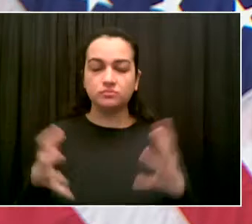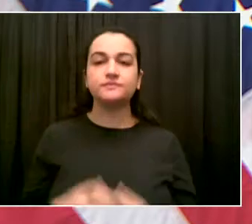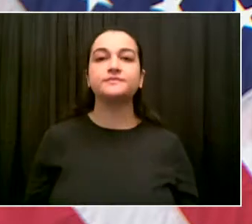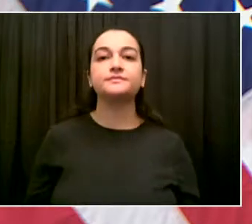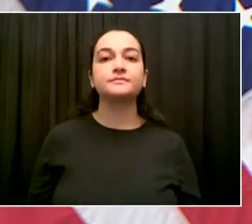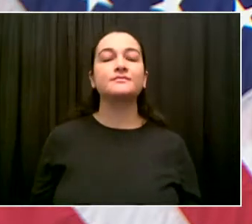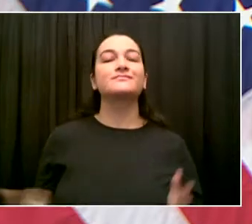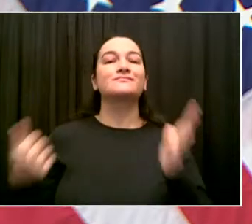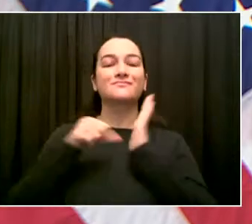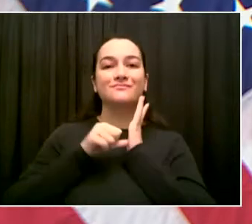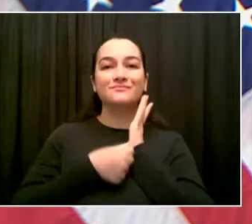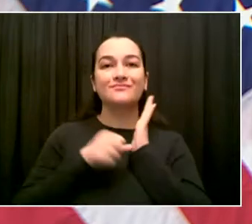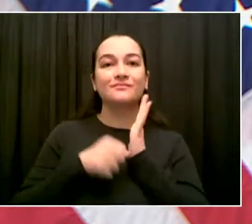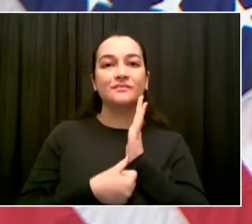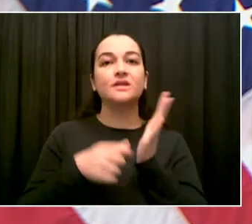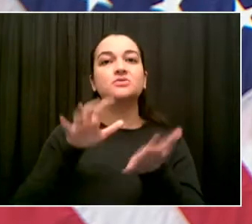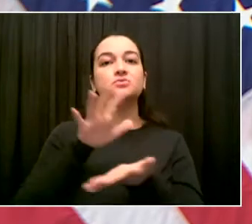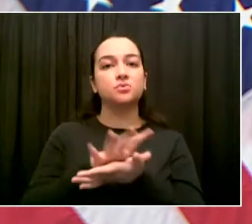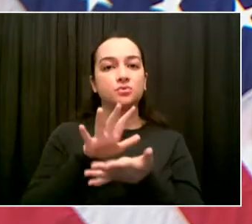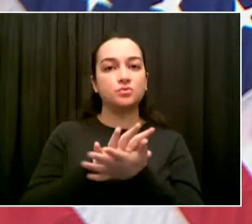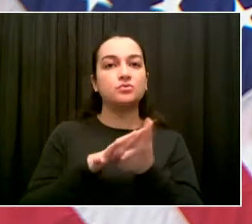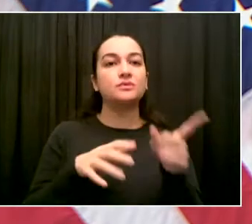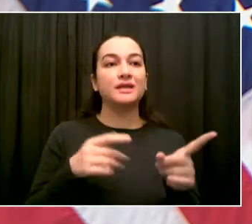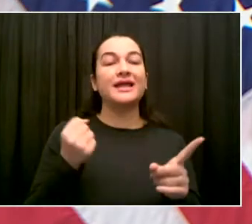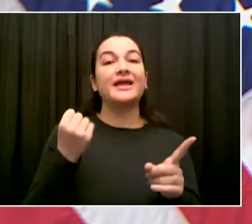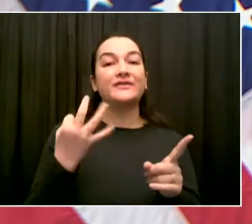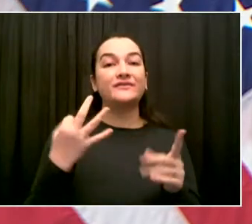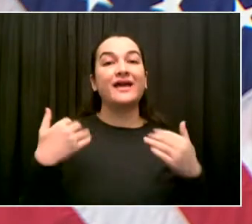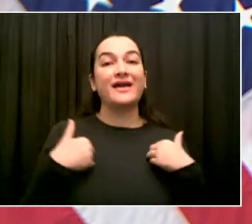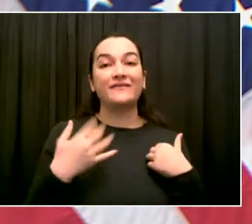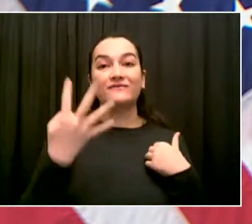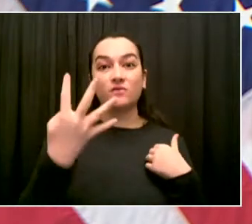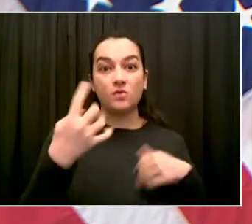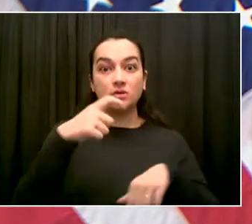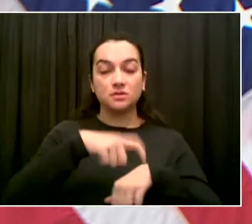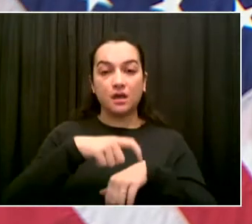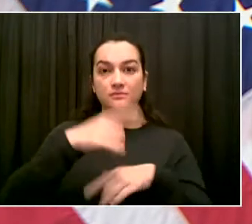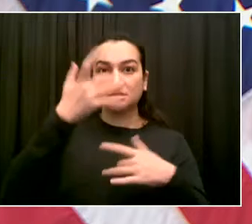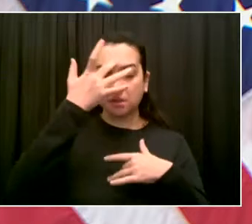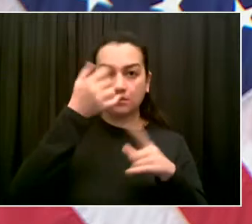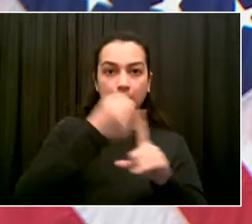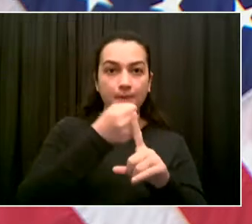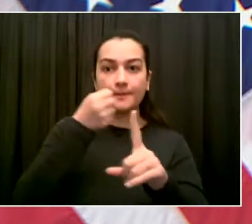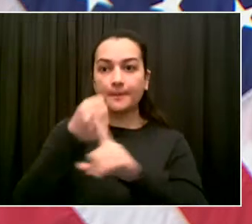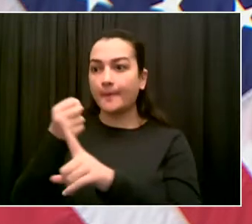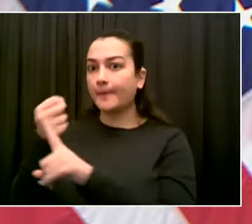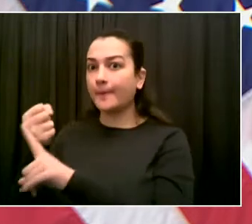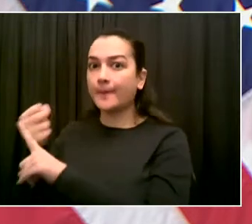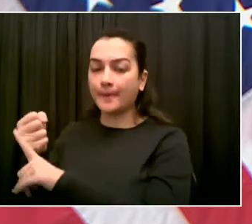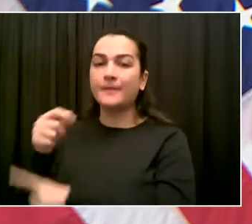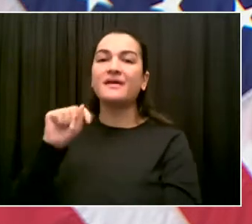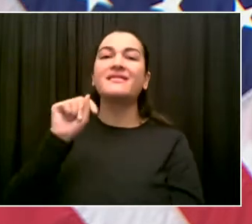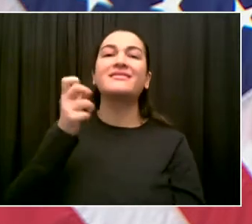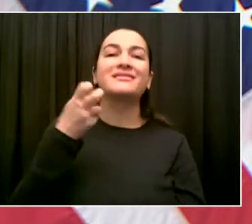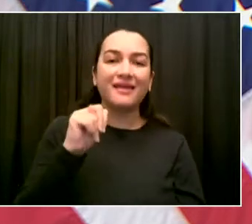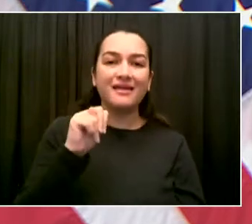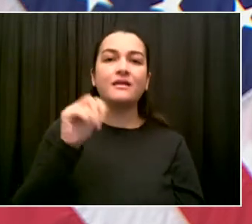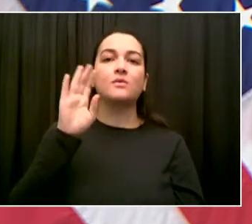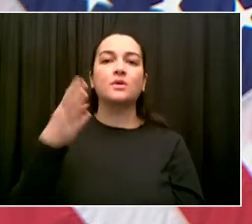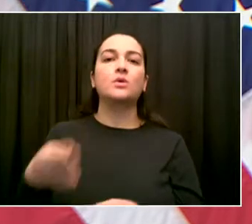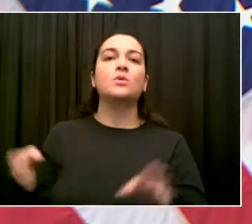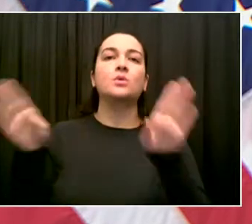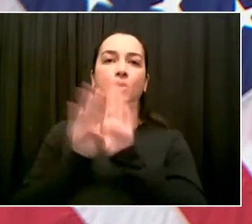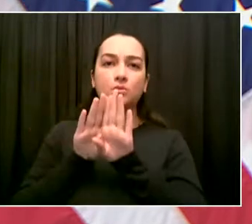more cases in different classrooms in a school within 7 days that can be traced to exposure inside